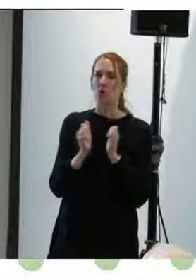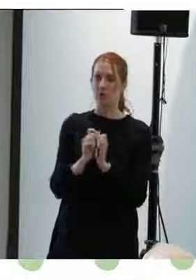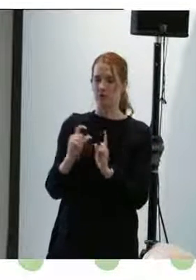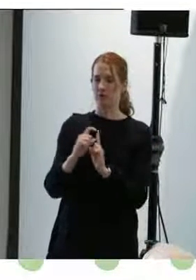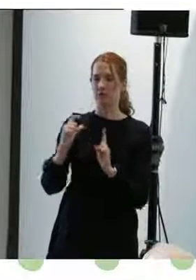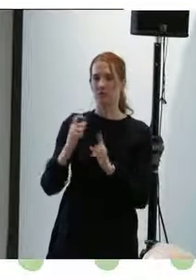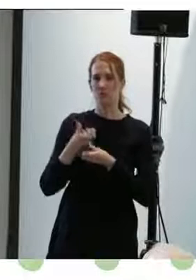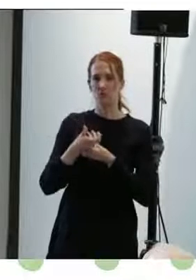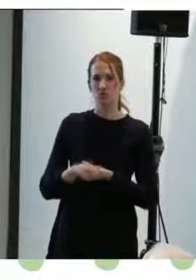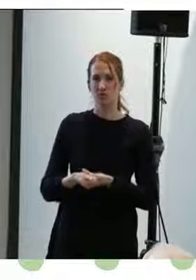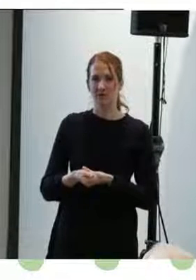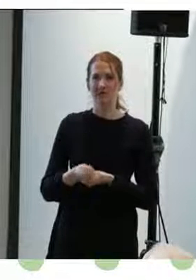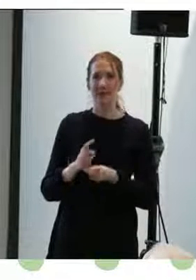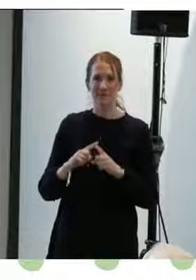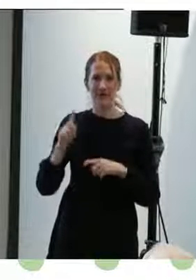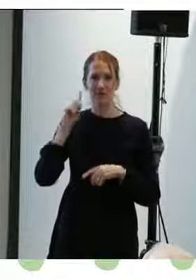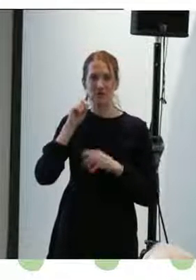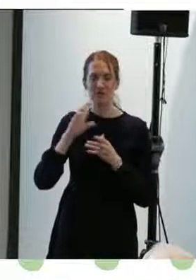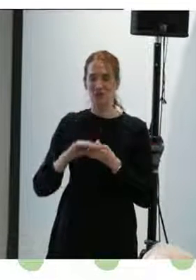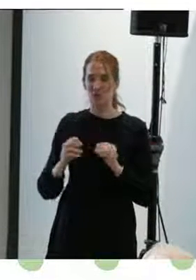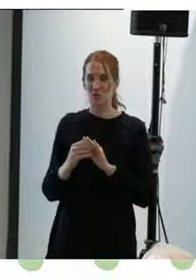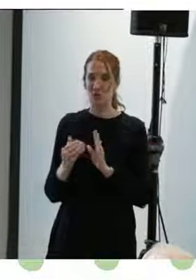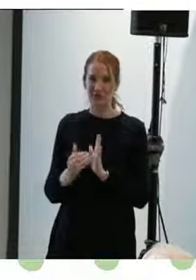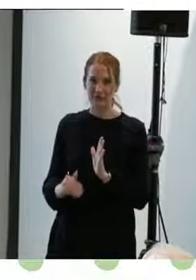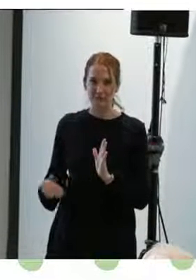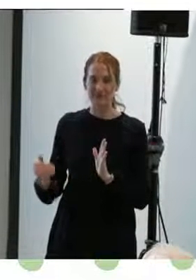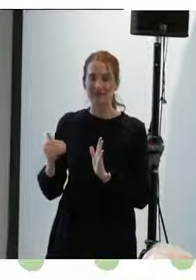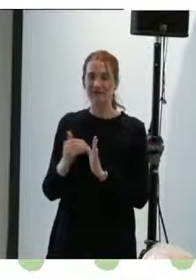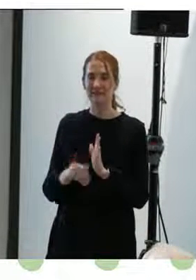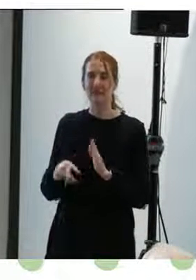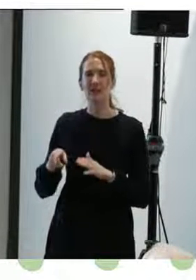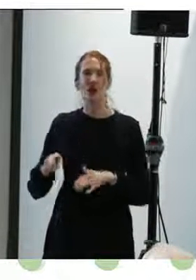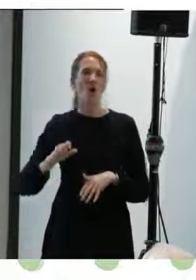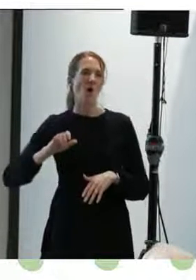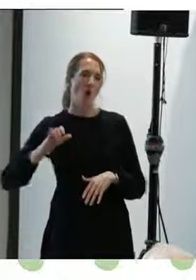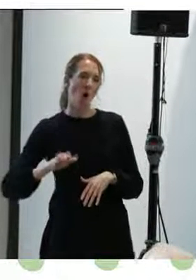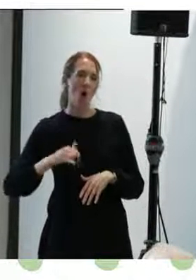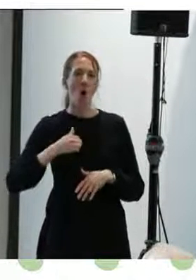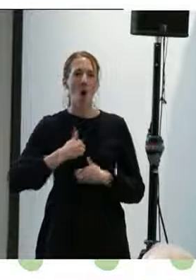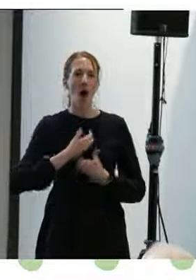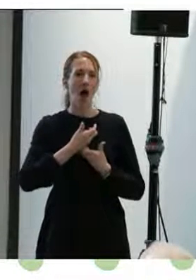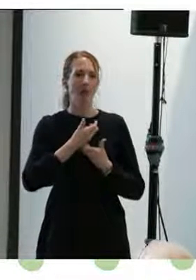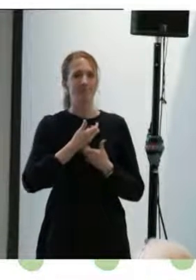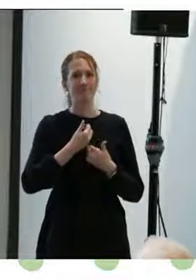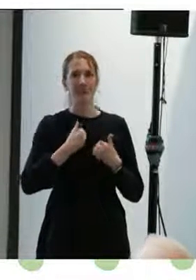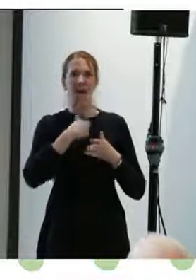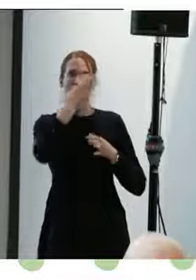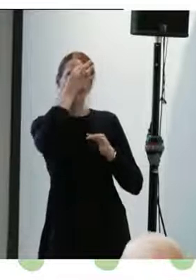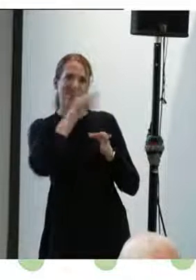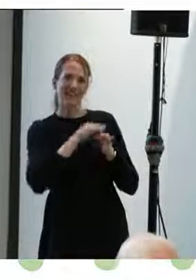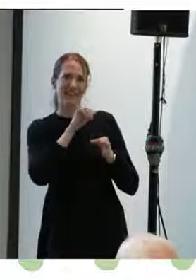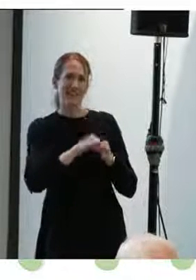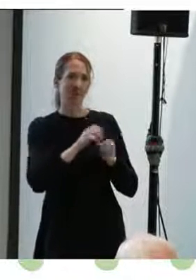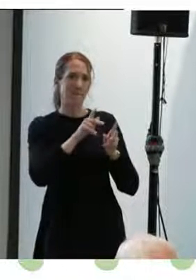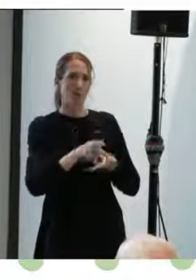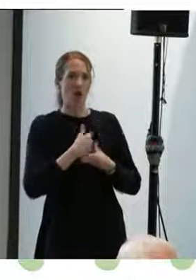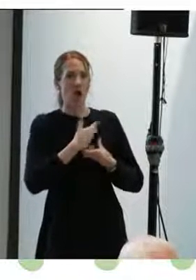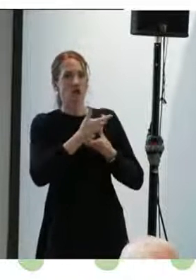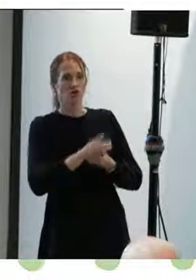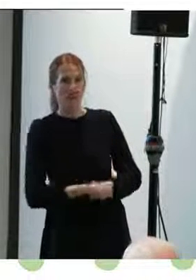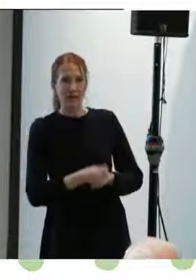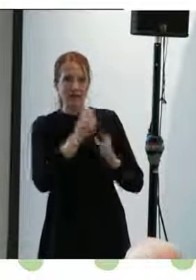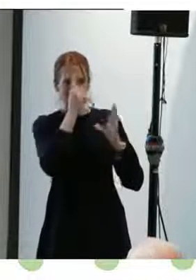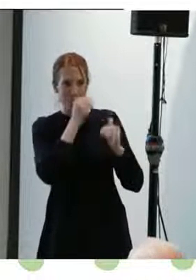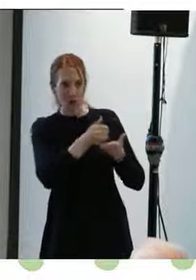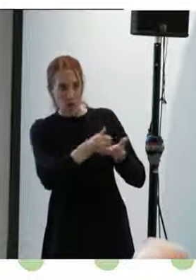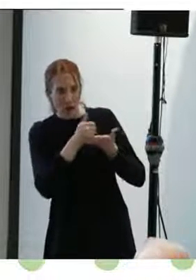that I kept hearing stories about, oh, I put my faith in someone, or I thought they'd help me, or their job was